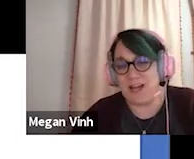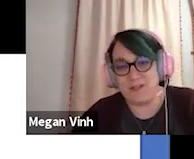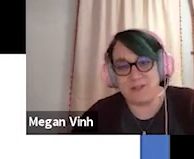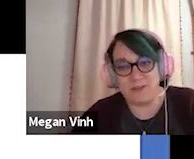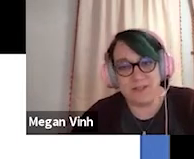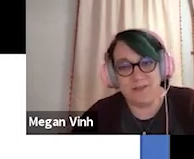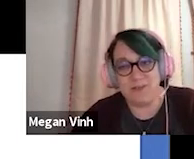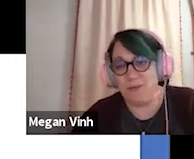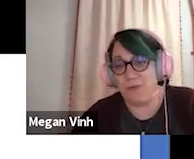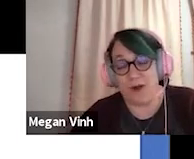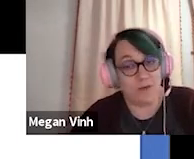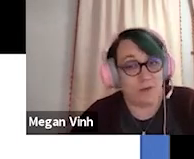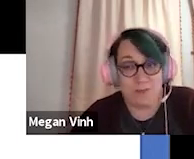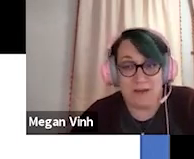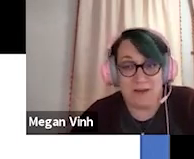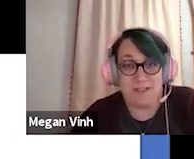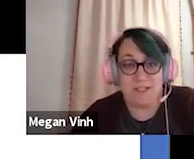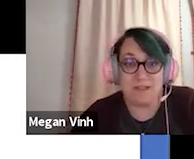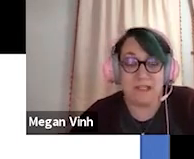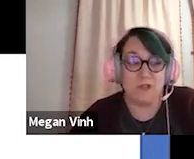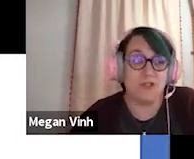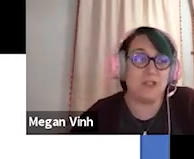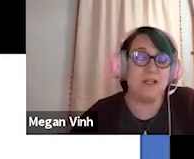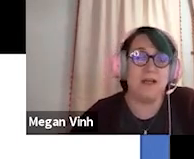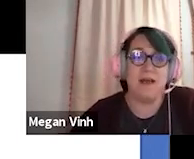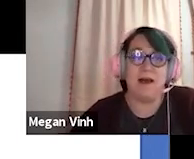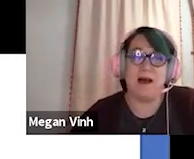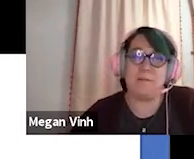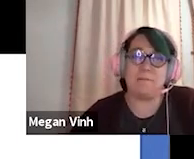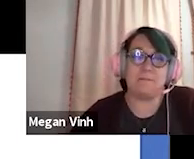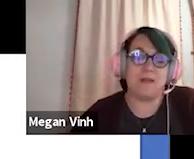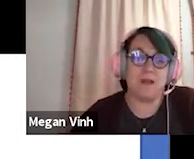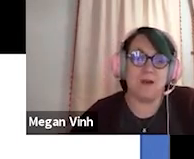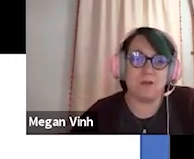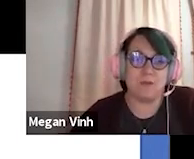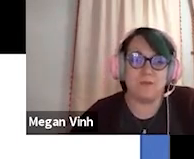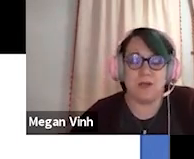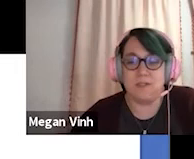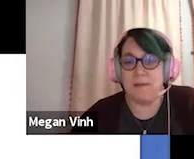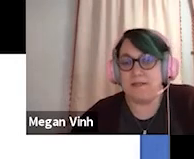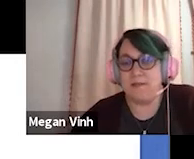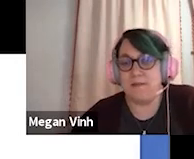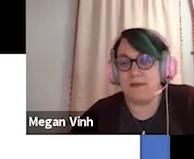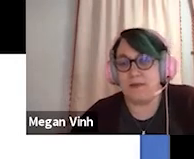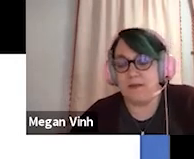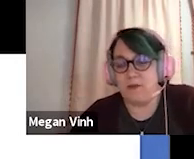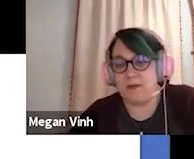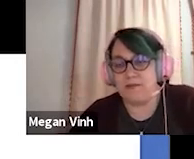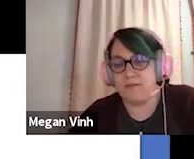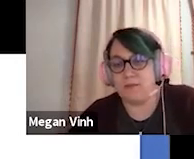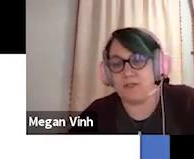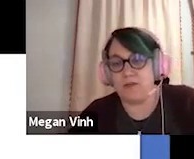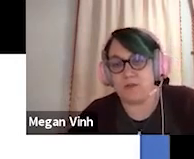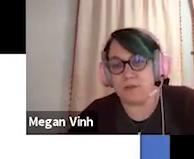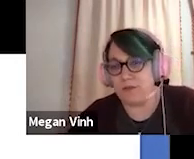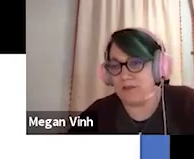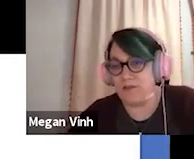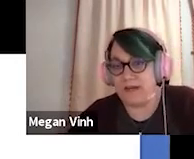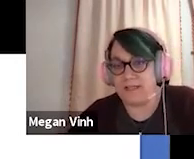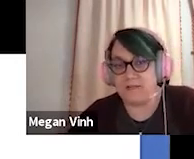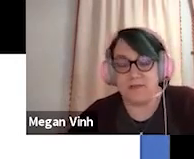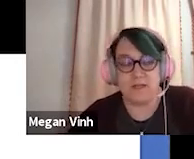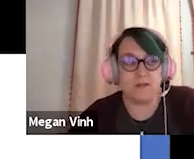change attitudes and beliefs, what are those benefits of inclusion, and then also have talked about some of the, you know, things that have been shown to be